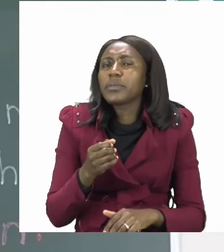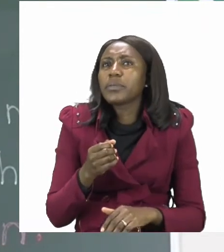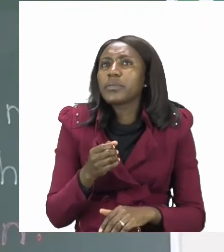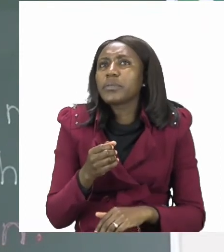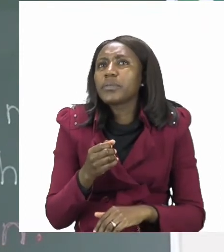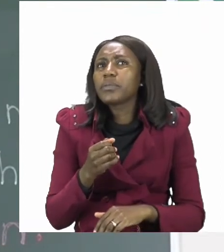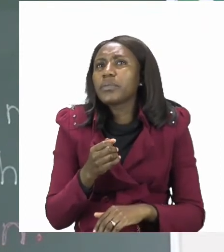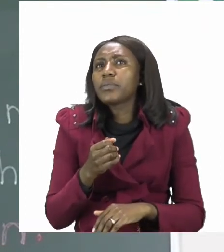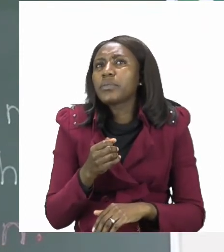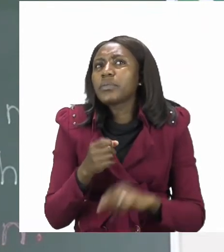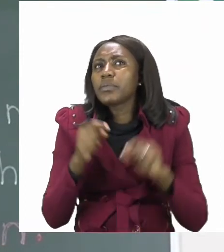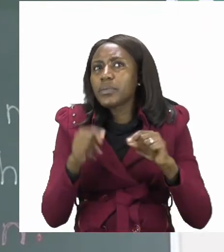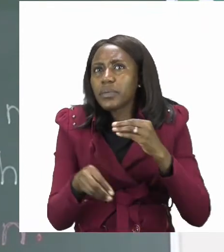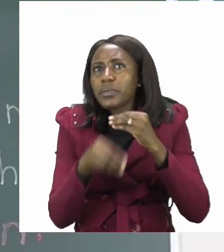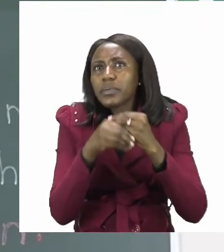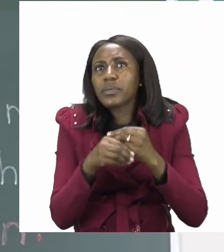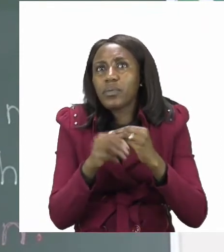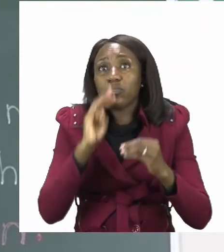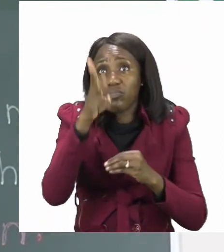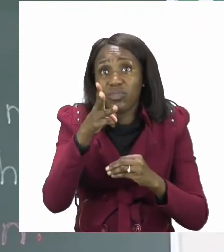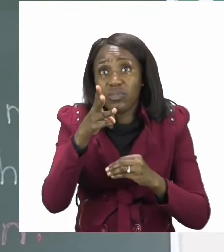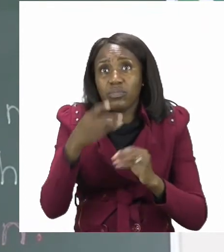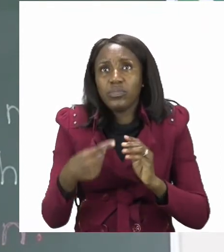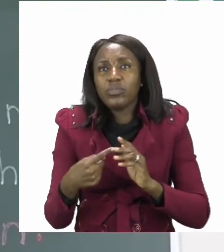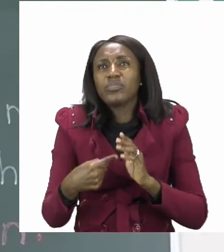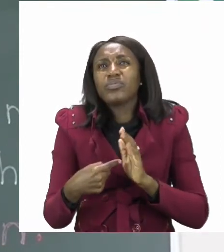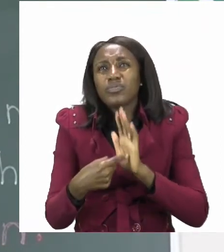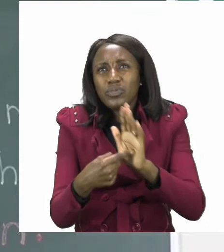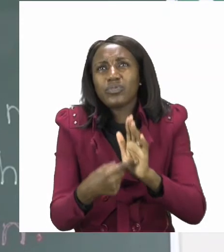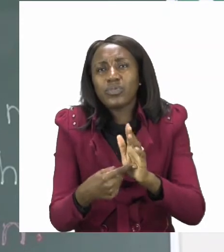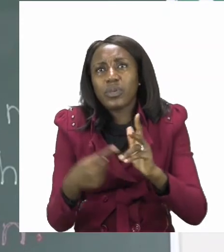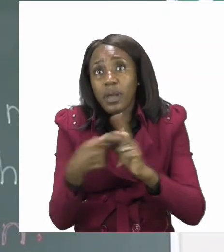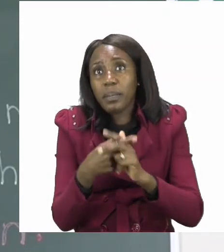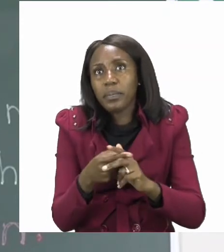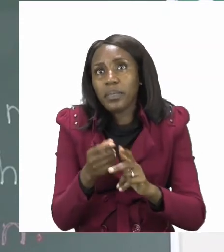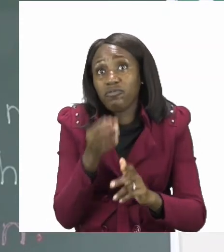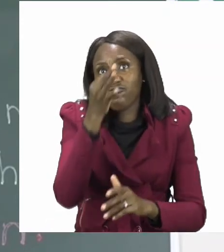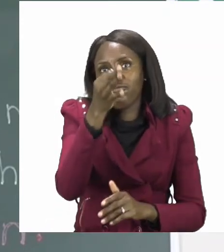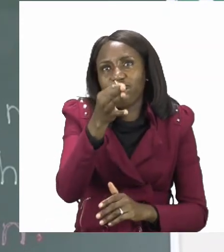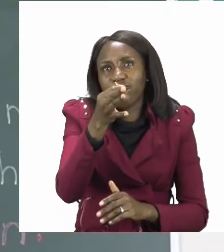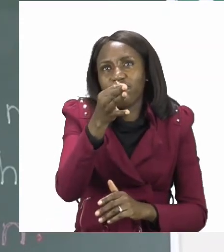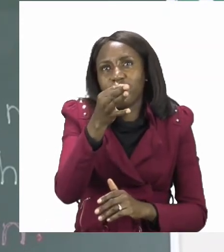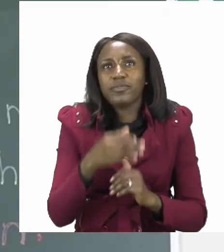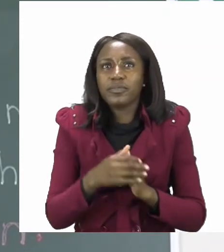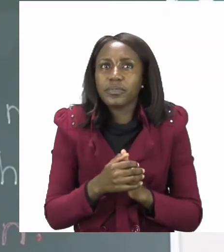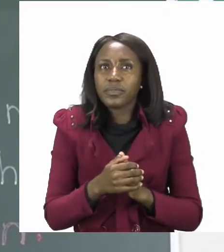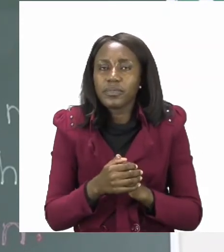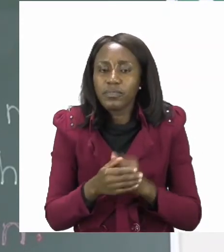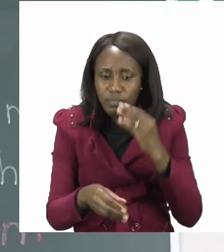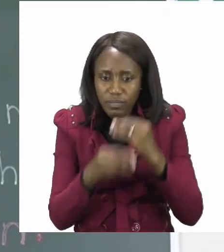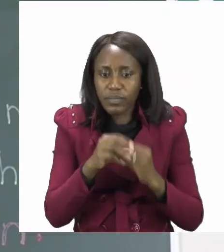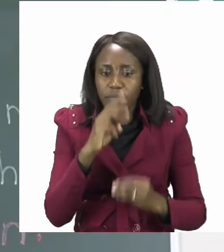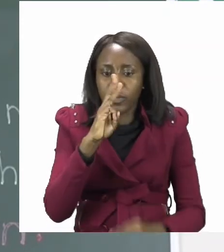need to add will before the action. So now we will add will and